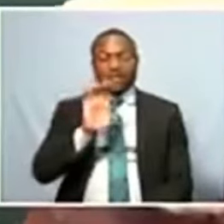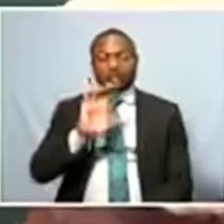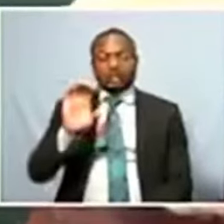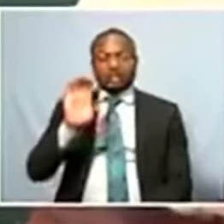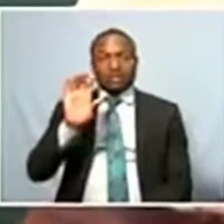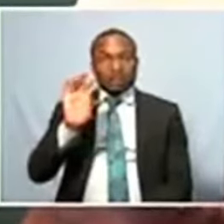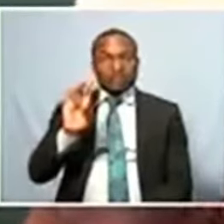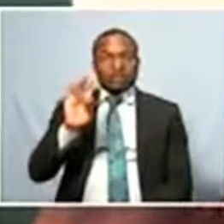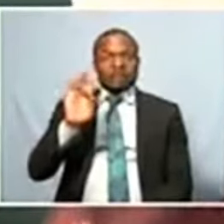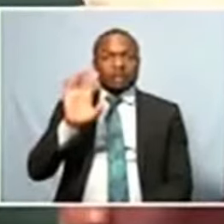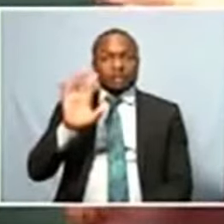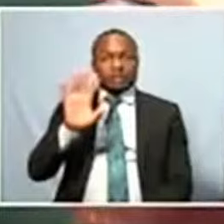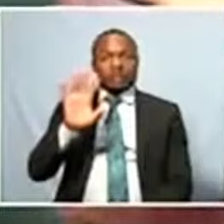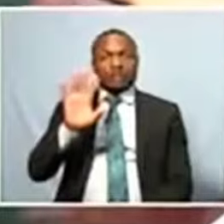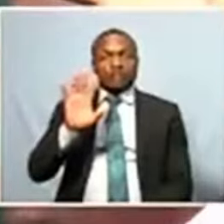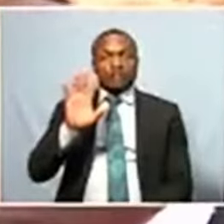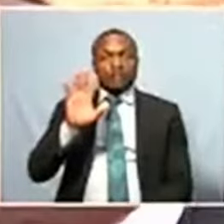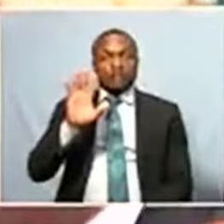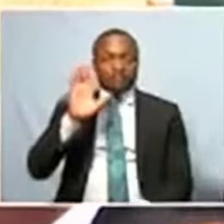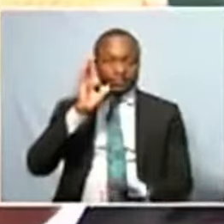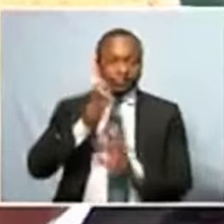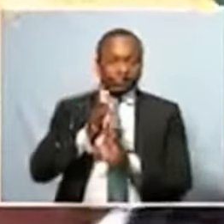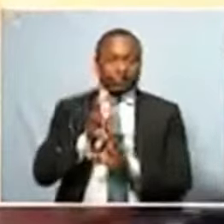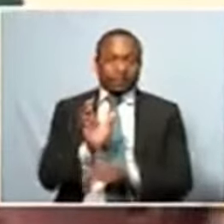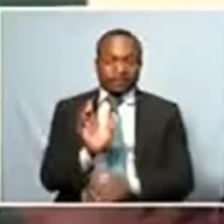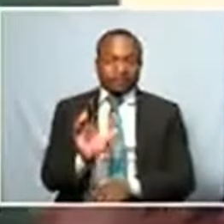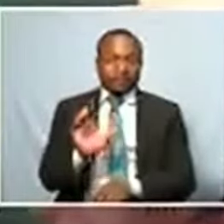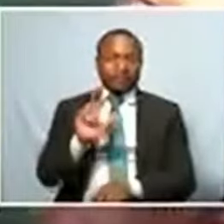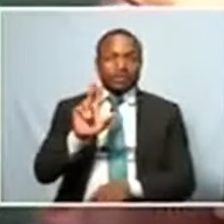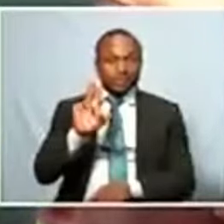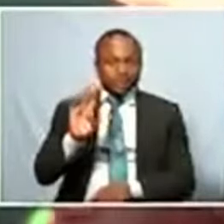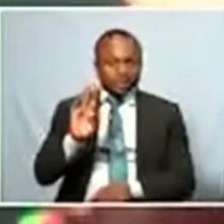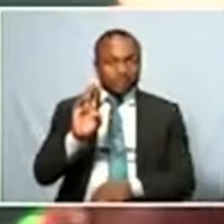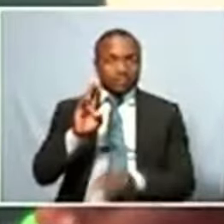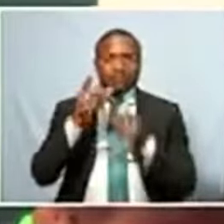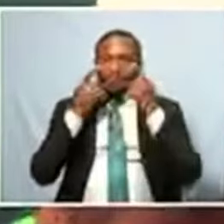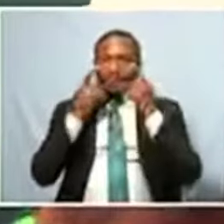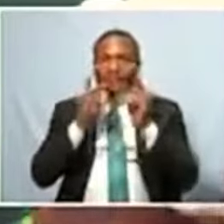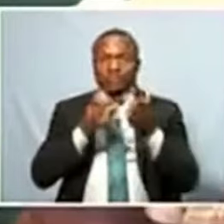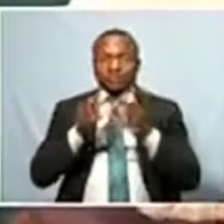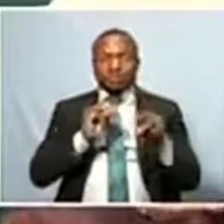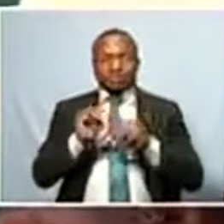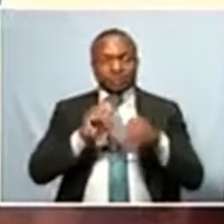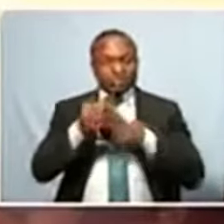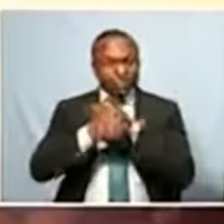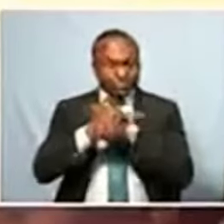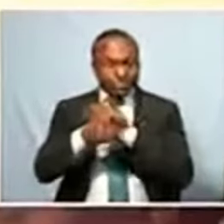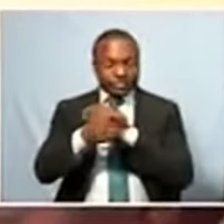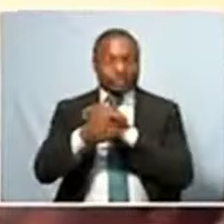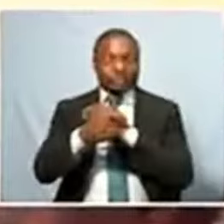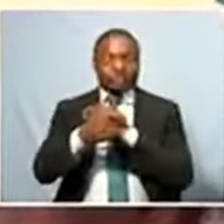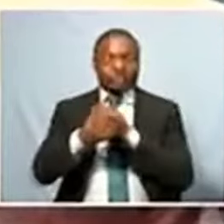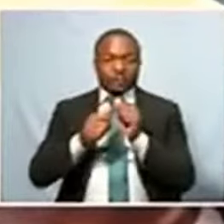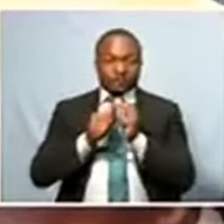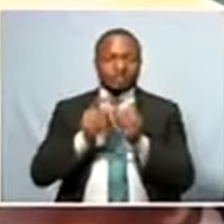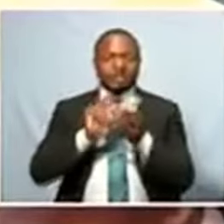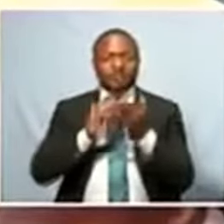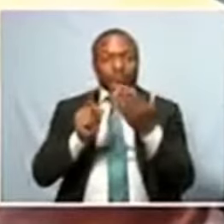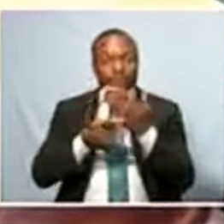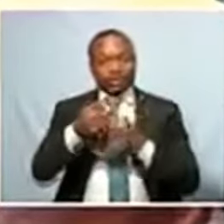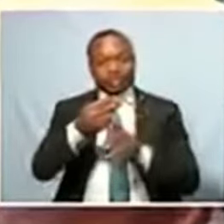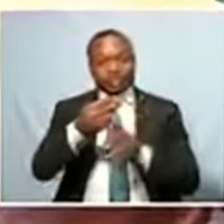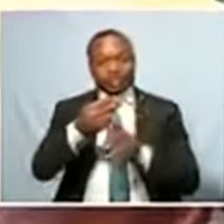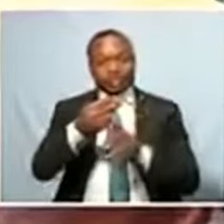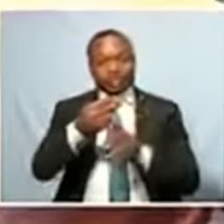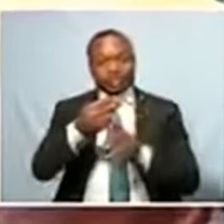104,968,875 in respect of head 27 Public Service Management Division, in line with the programs as